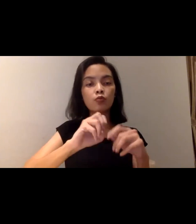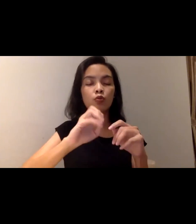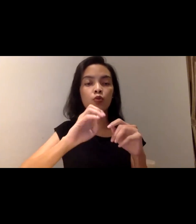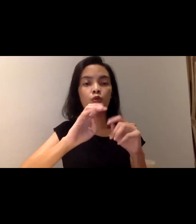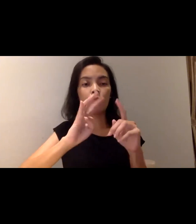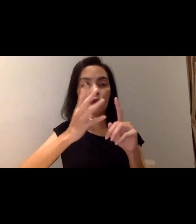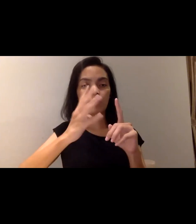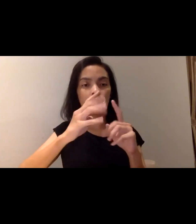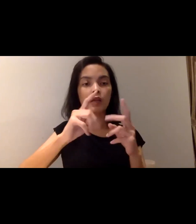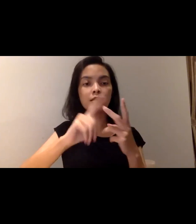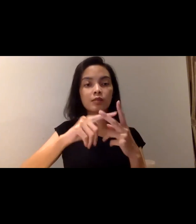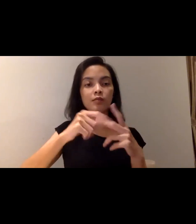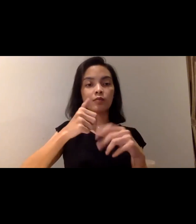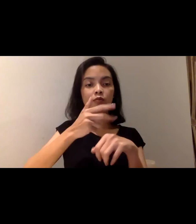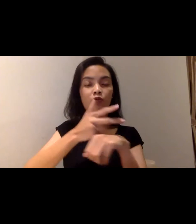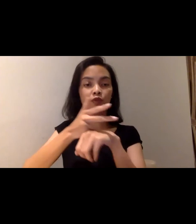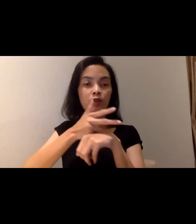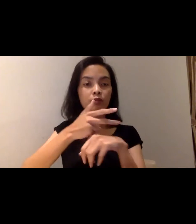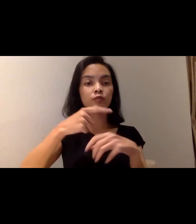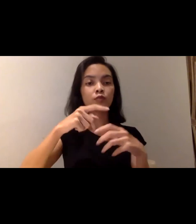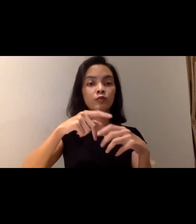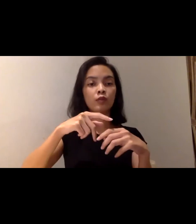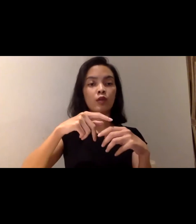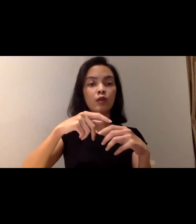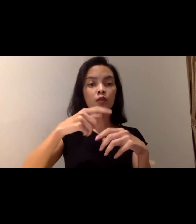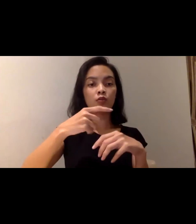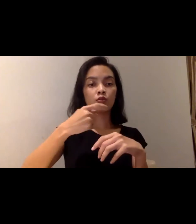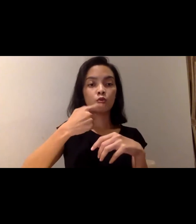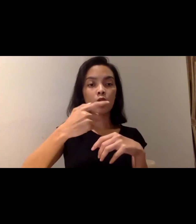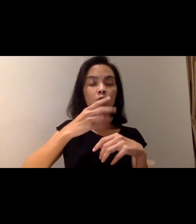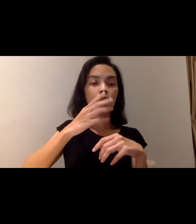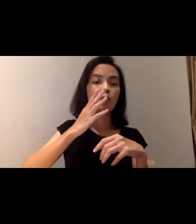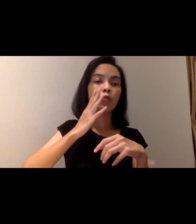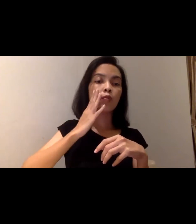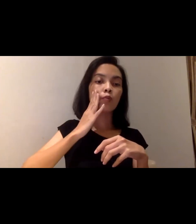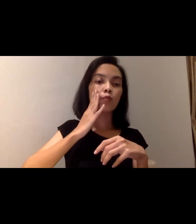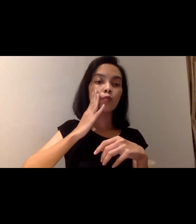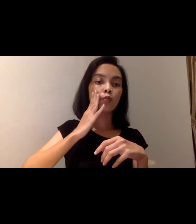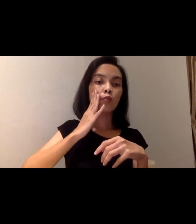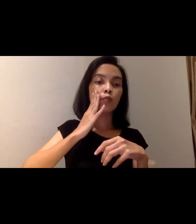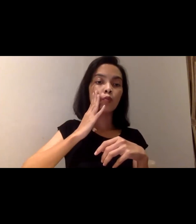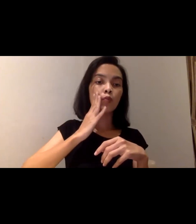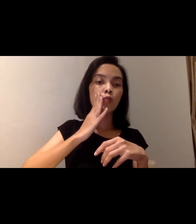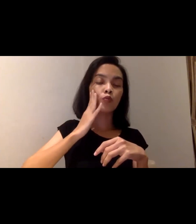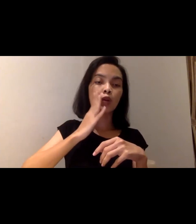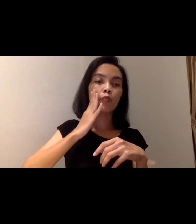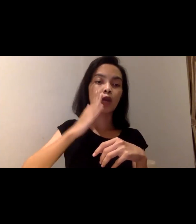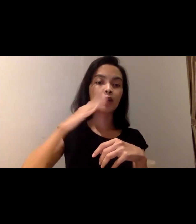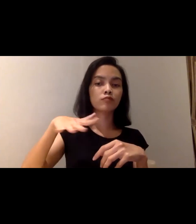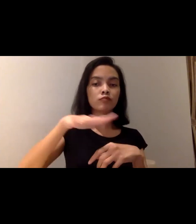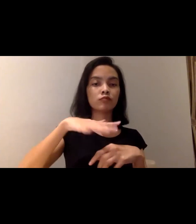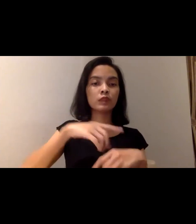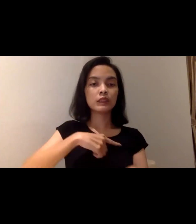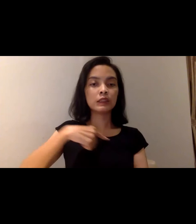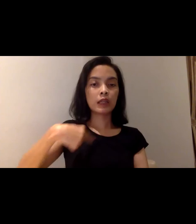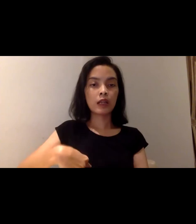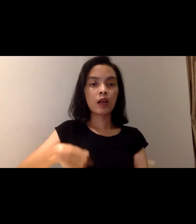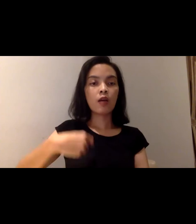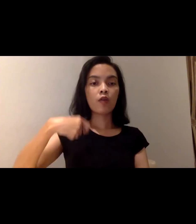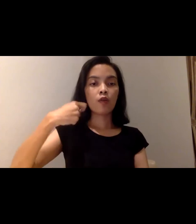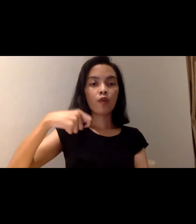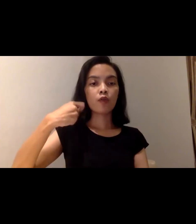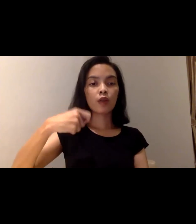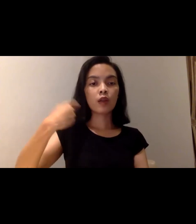his first feature, The Night, about young queer sex workers in China. The film won